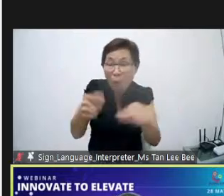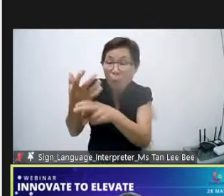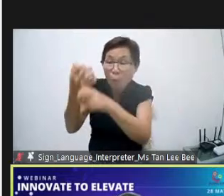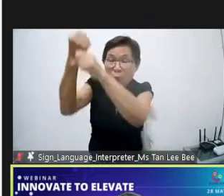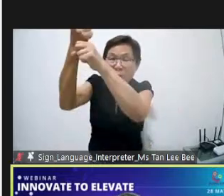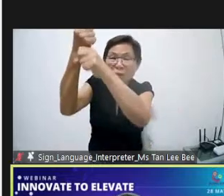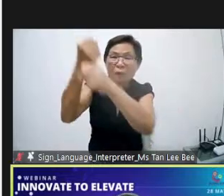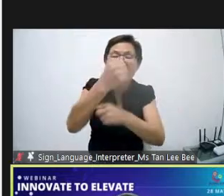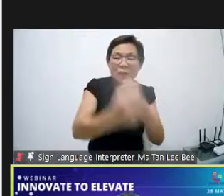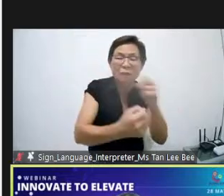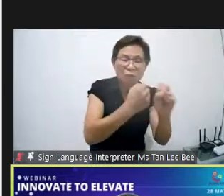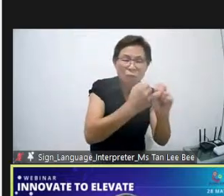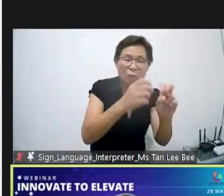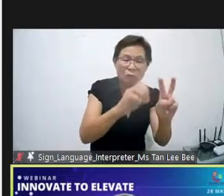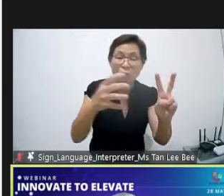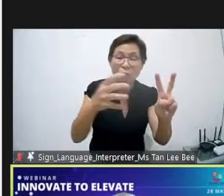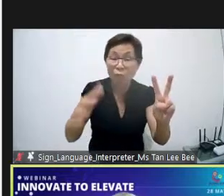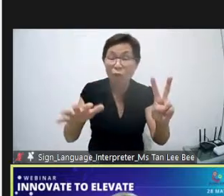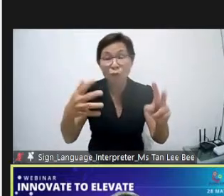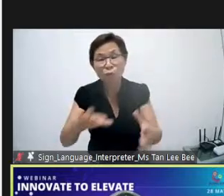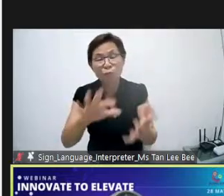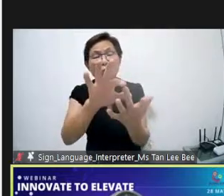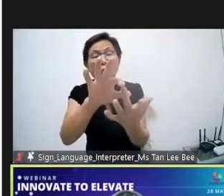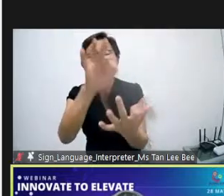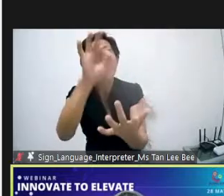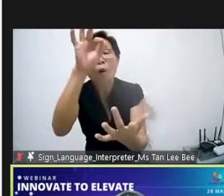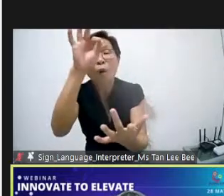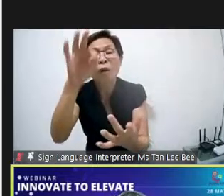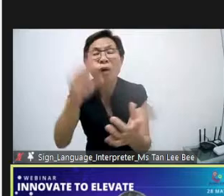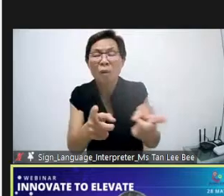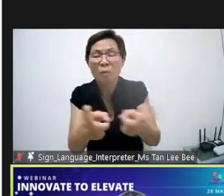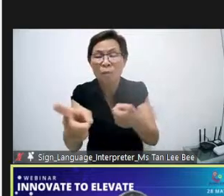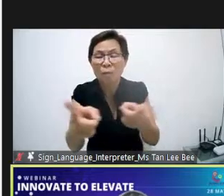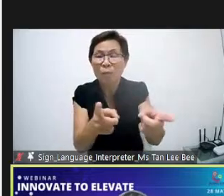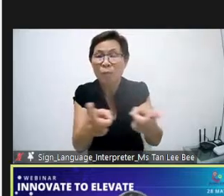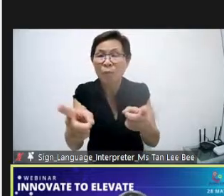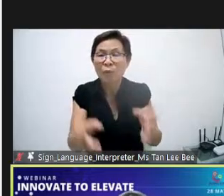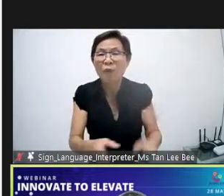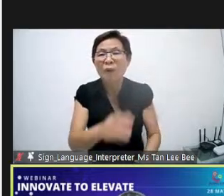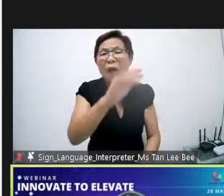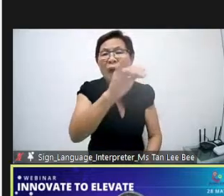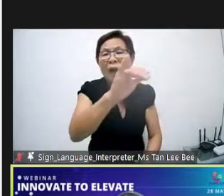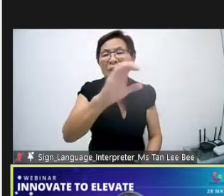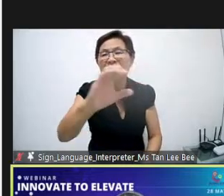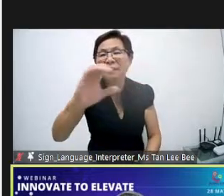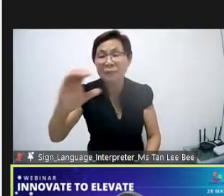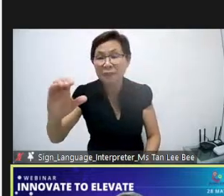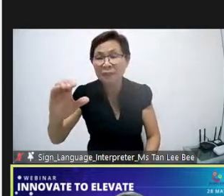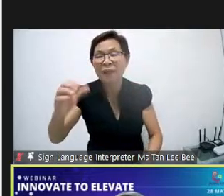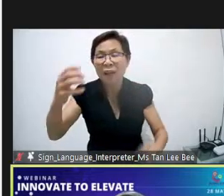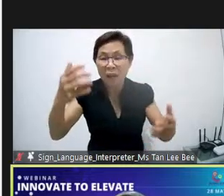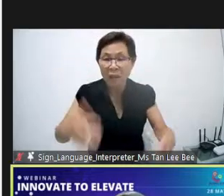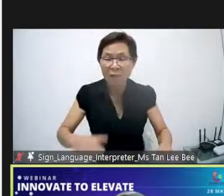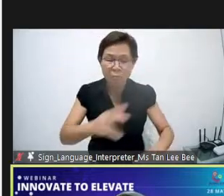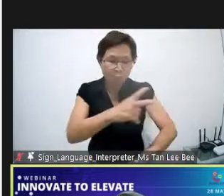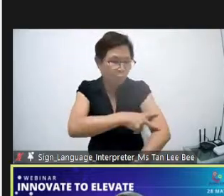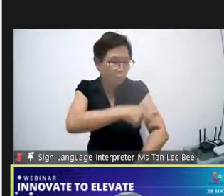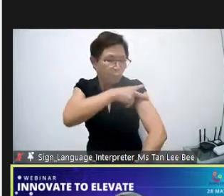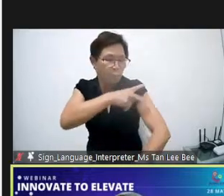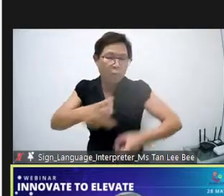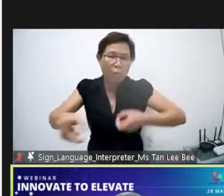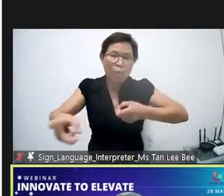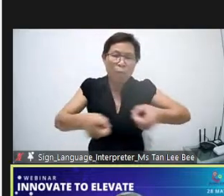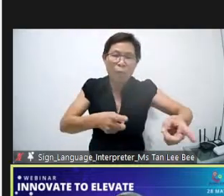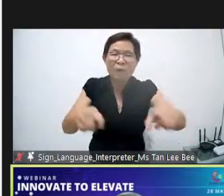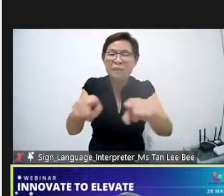year 2015, he had been appointed as Deputy Director in ICC before being promoted as Director in the